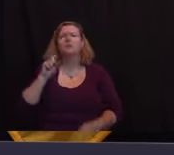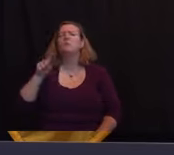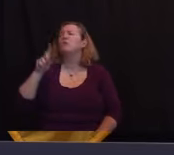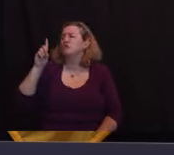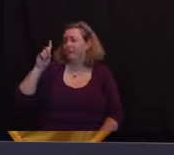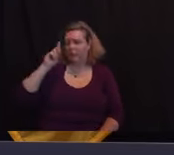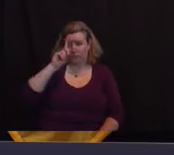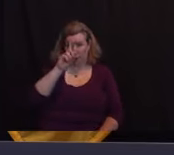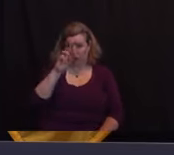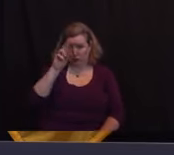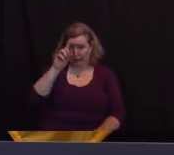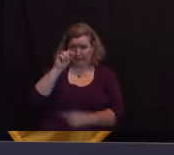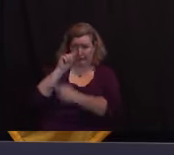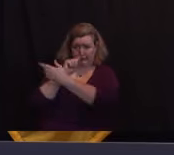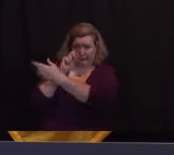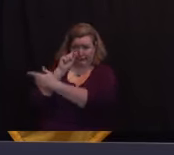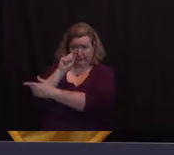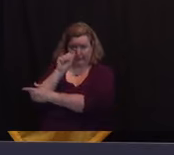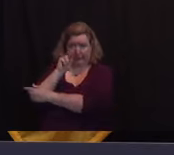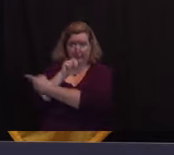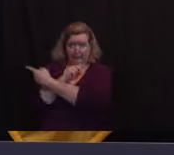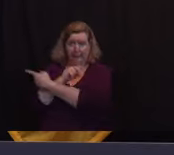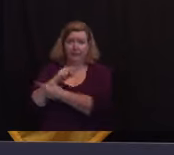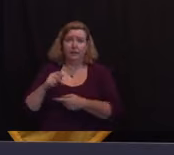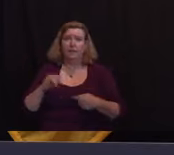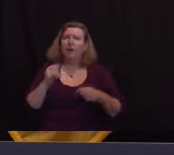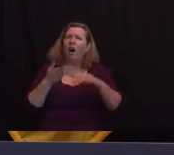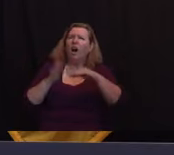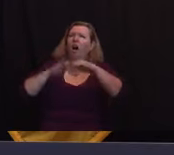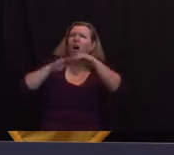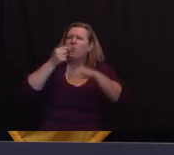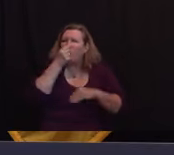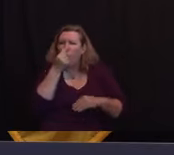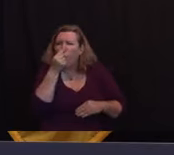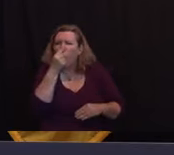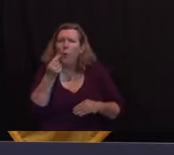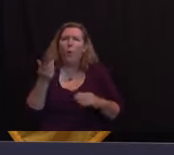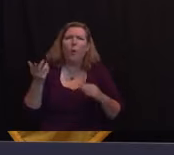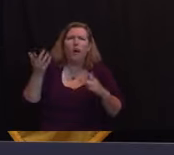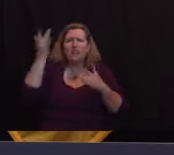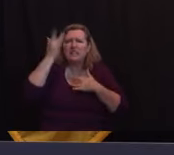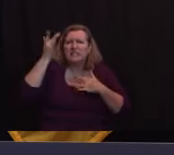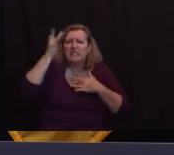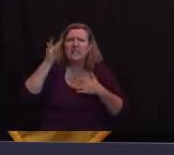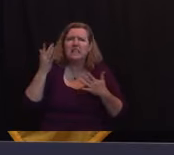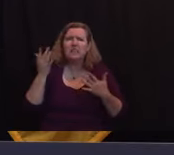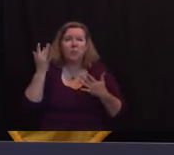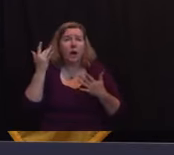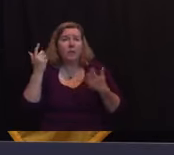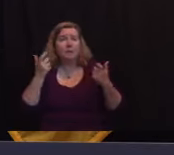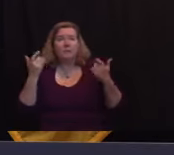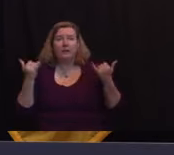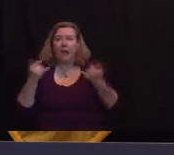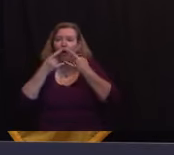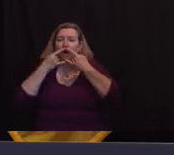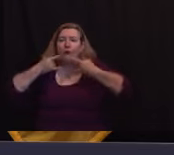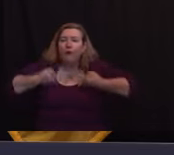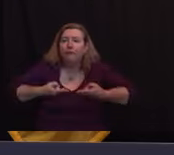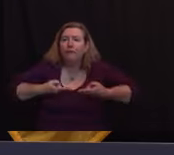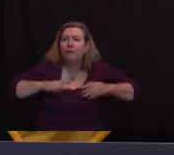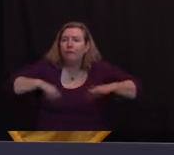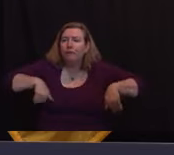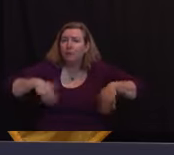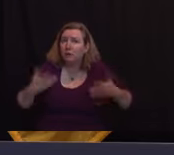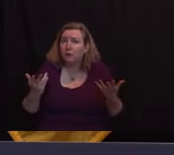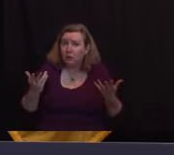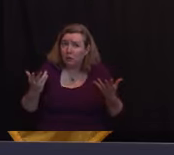and other viral infections as people take off their masks and socialize more? What impact did COVID control measures have on this year's flu season,